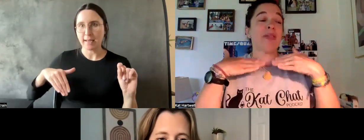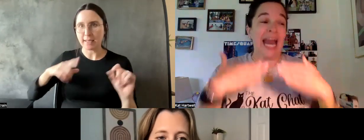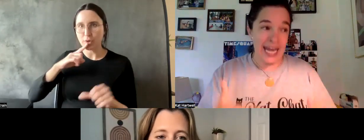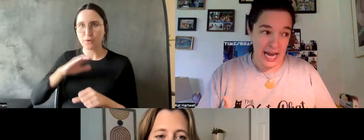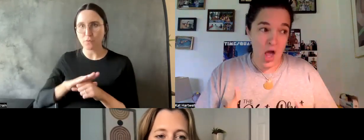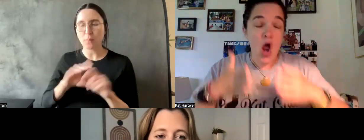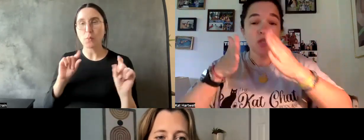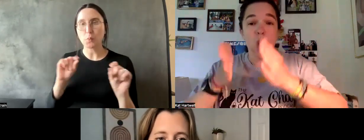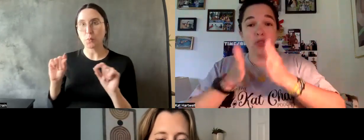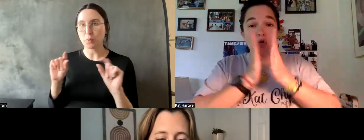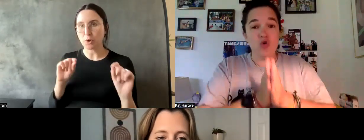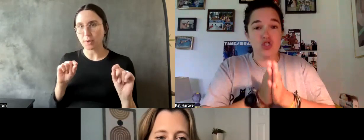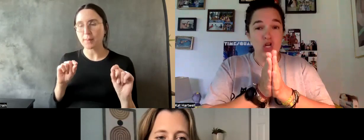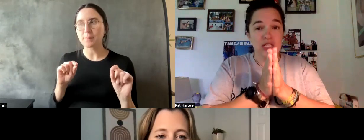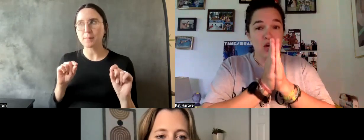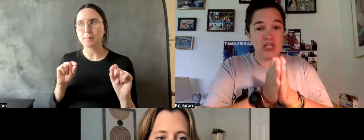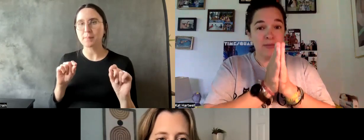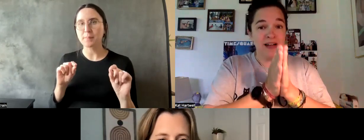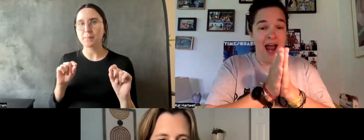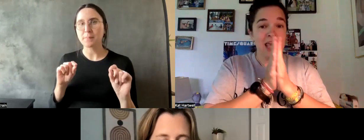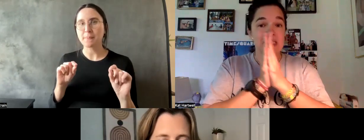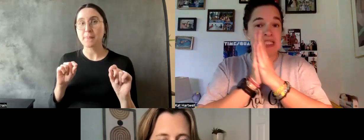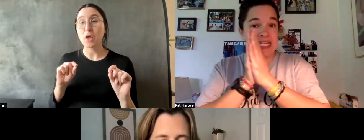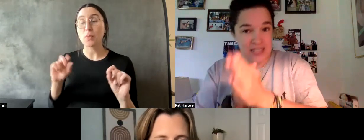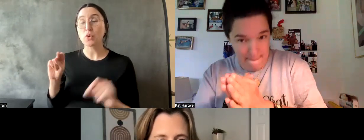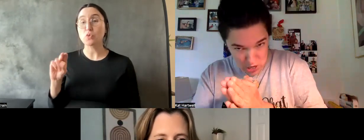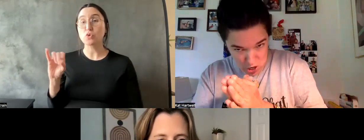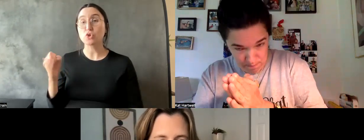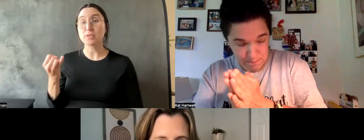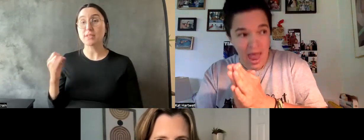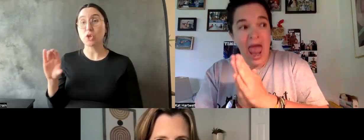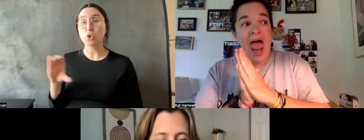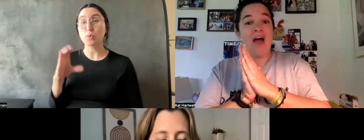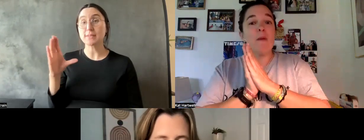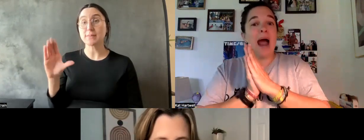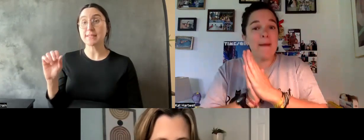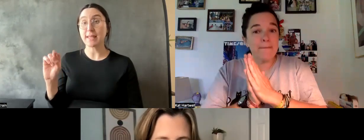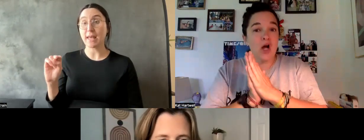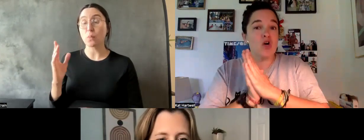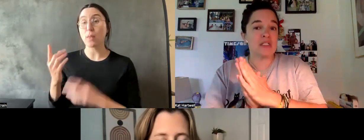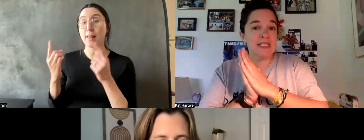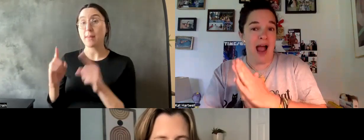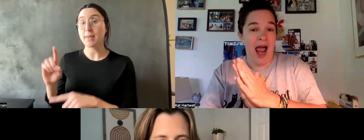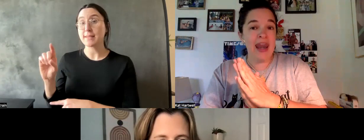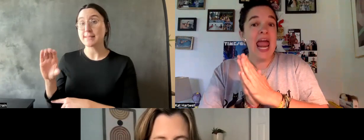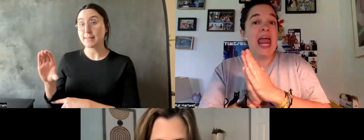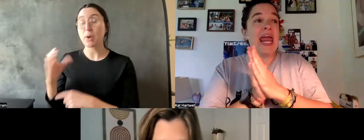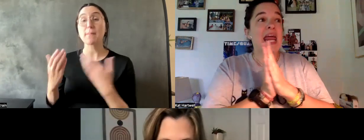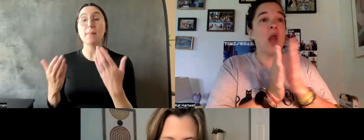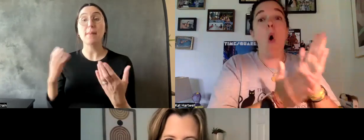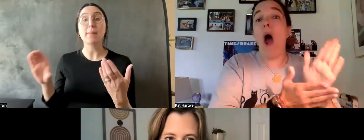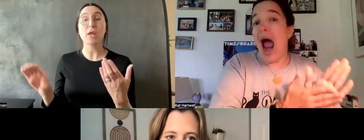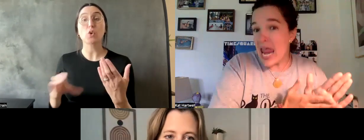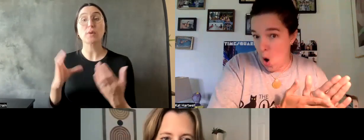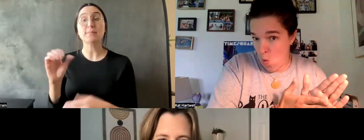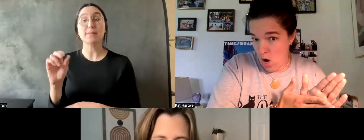could start planning. So the New Jersey Christmas Con is in December. right. There might be a Christmas Con